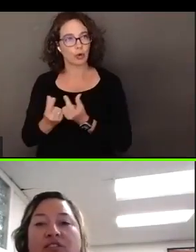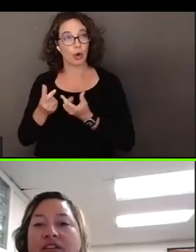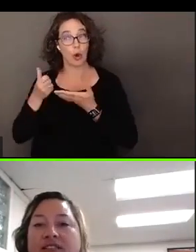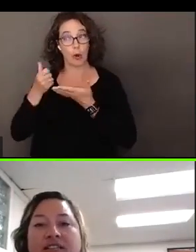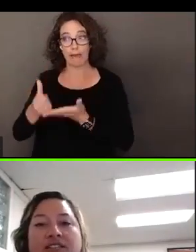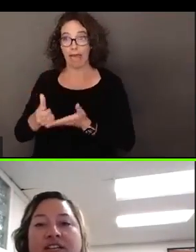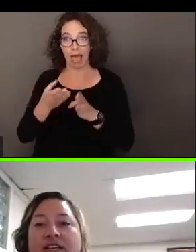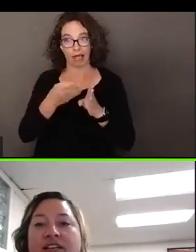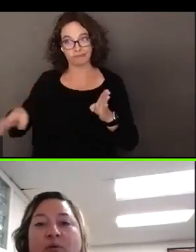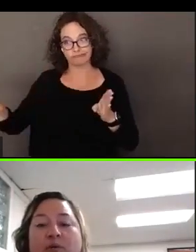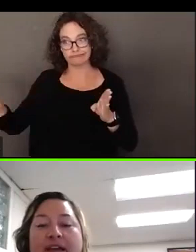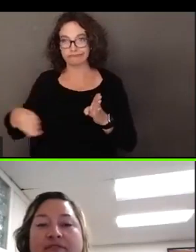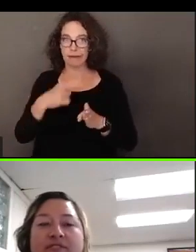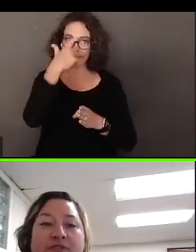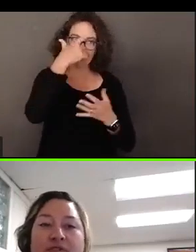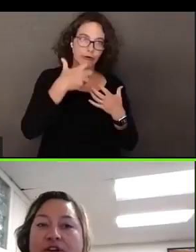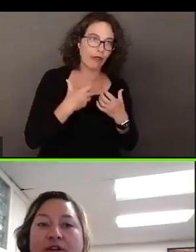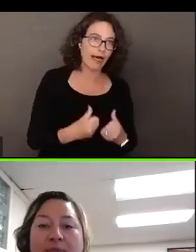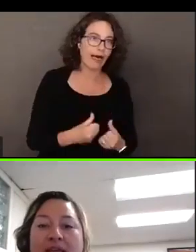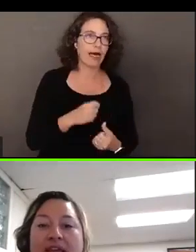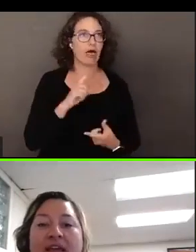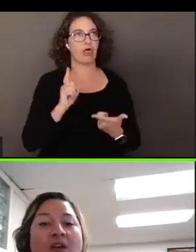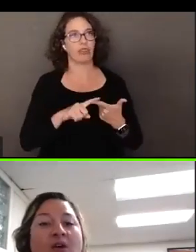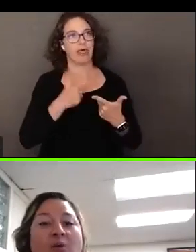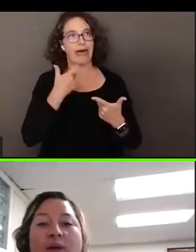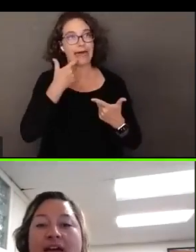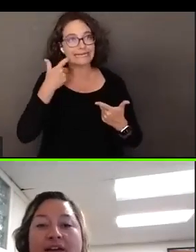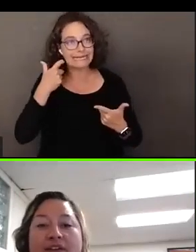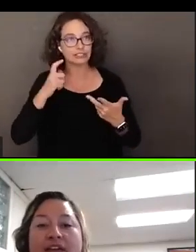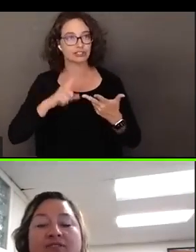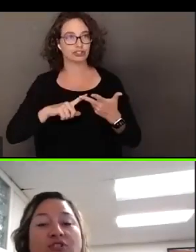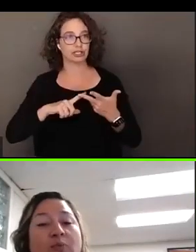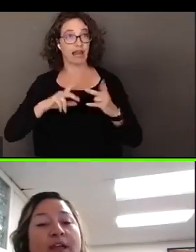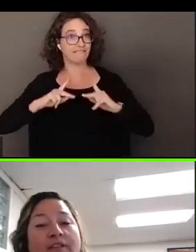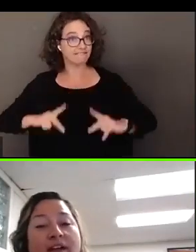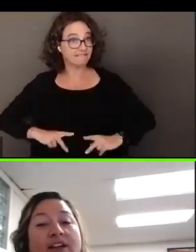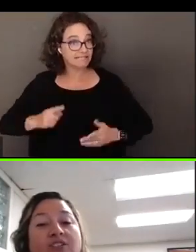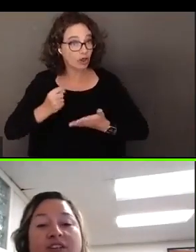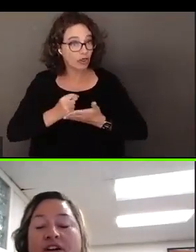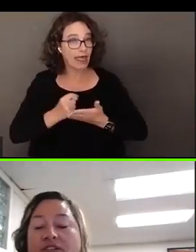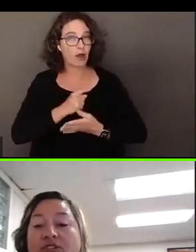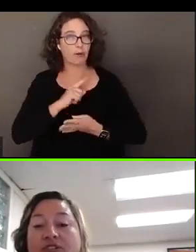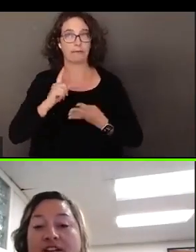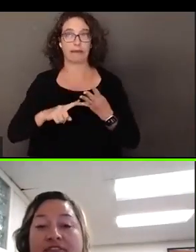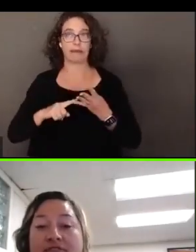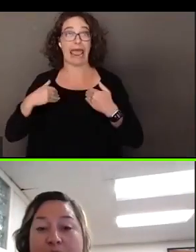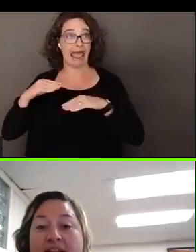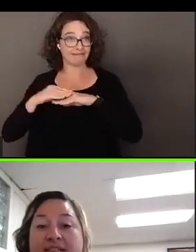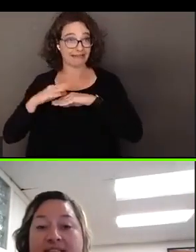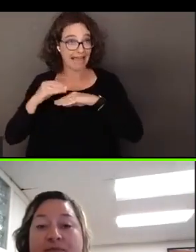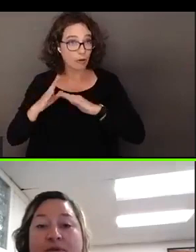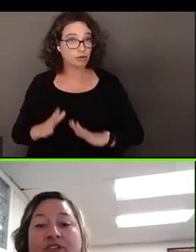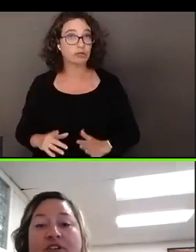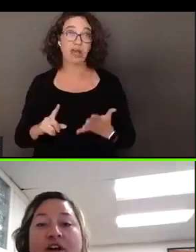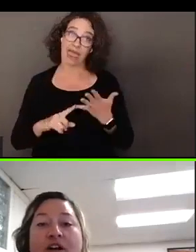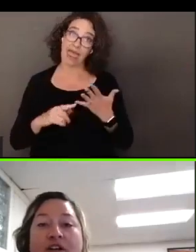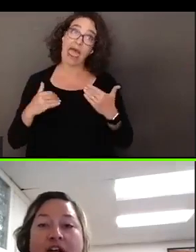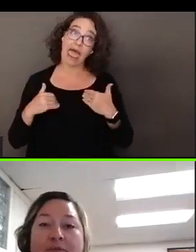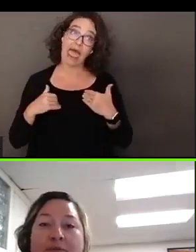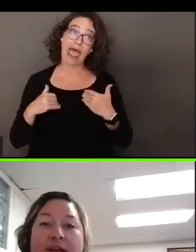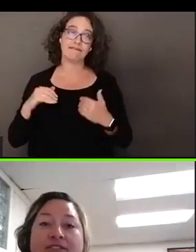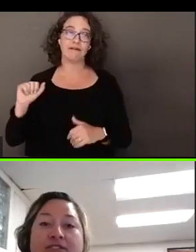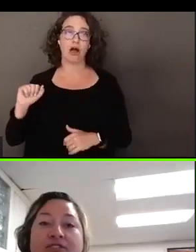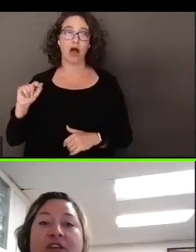mental health, addiction. We have physical therapy. We have counselors. We have actually alternative medicine, which are